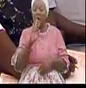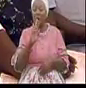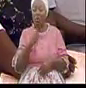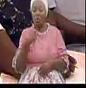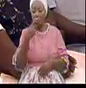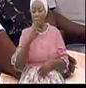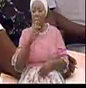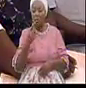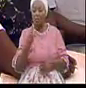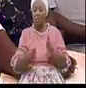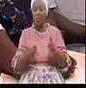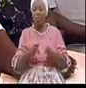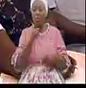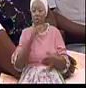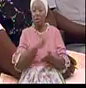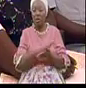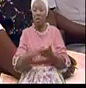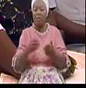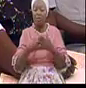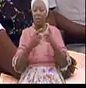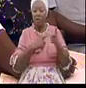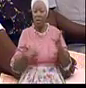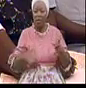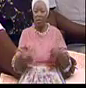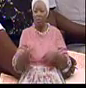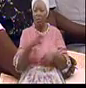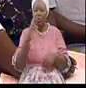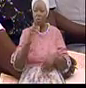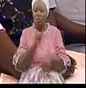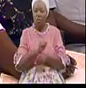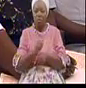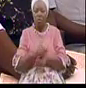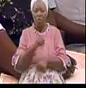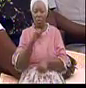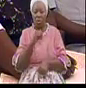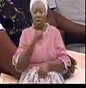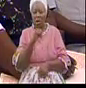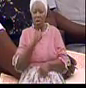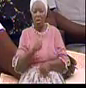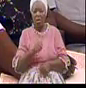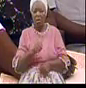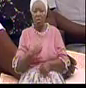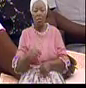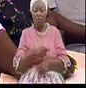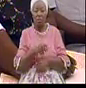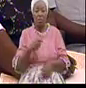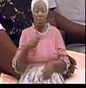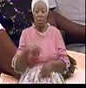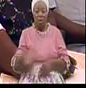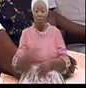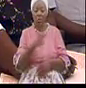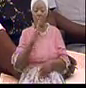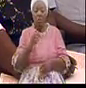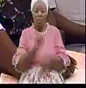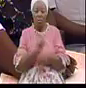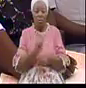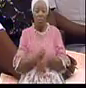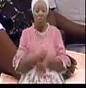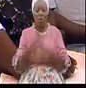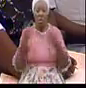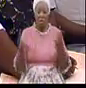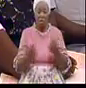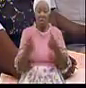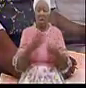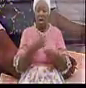unclean before the Lord? Those who work iniquity, those who practice iniquity, those unclean in